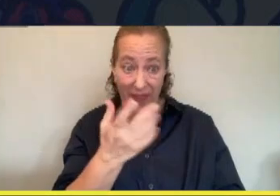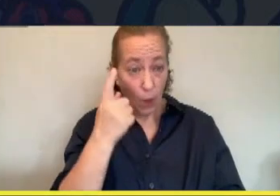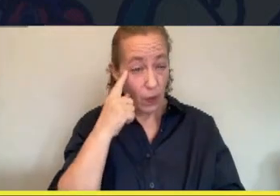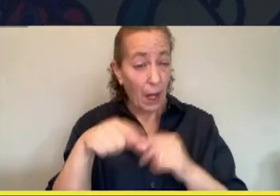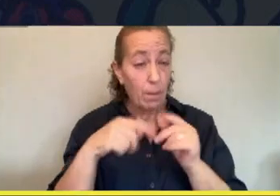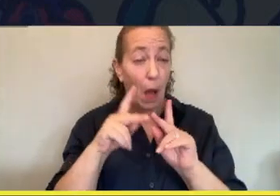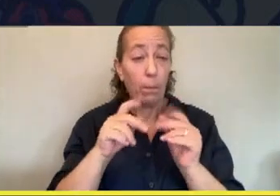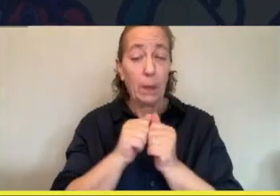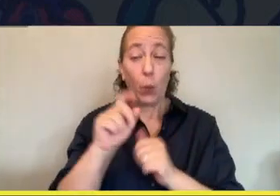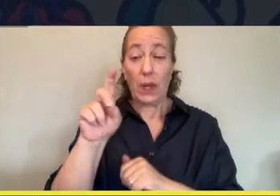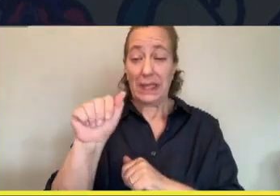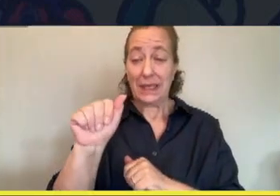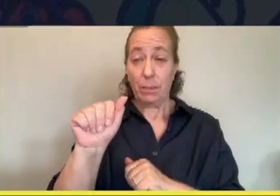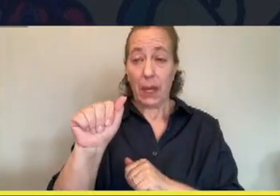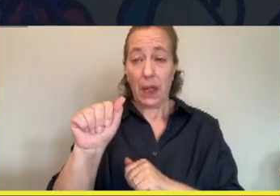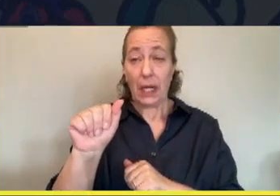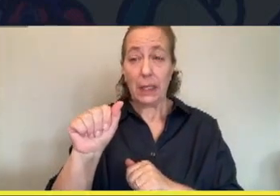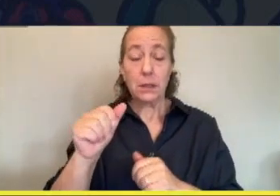are